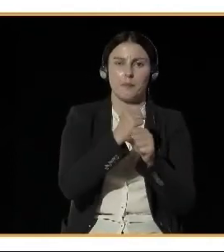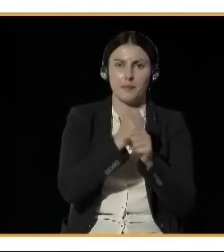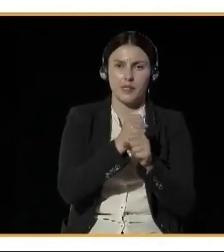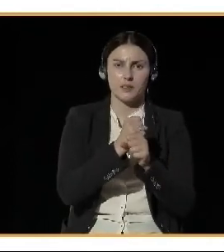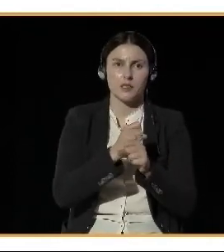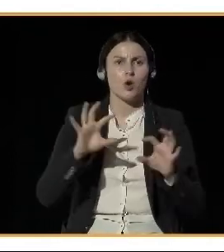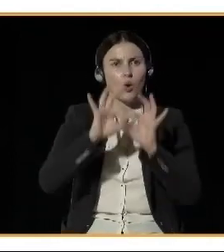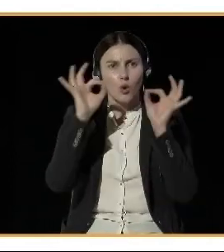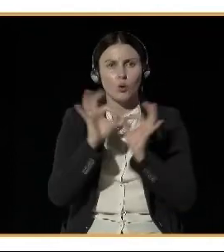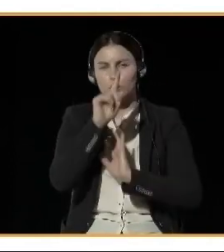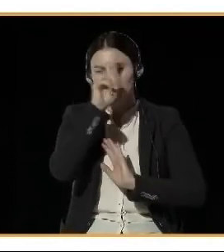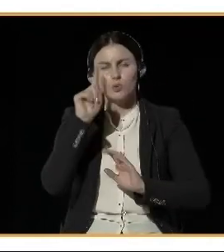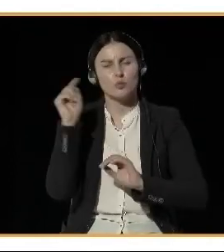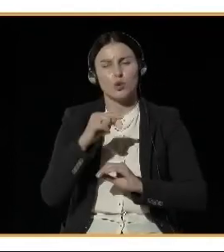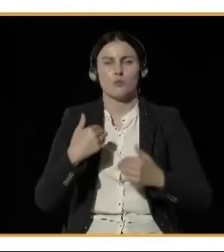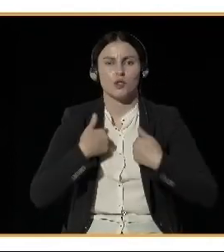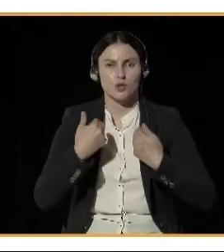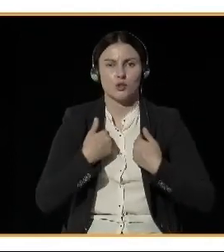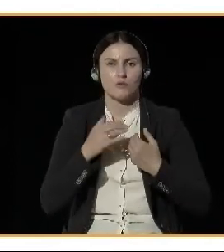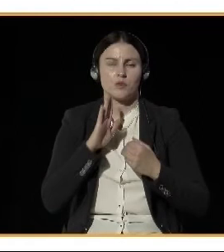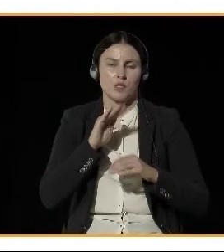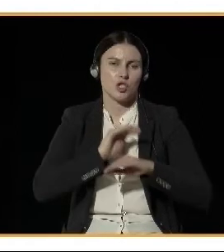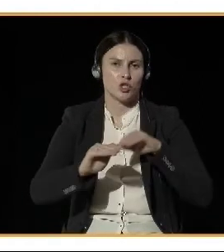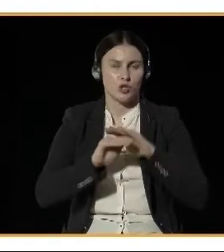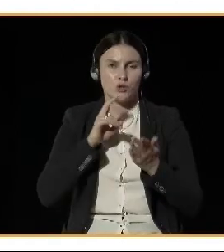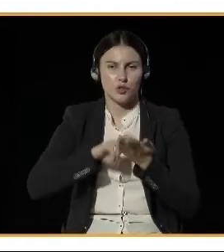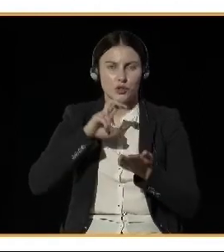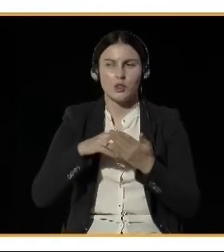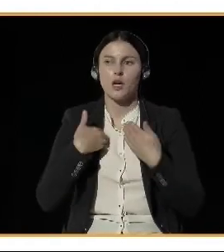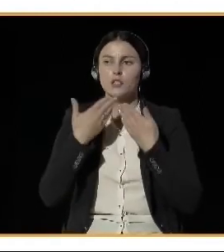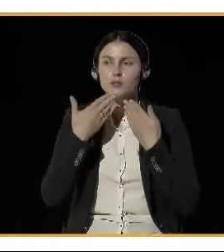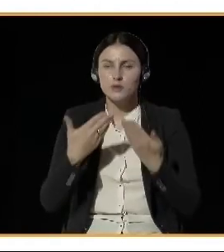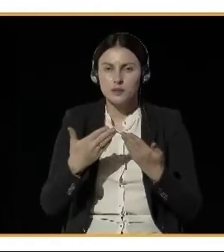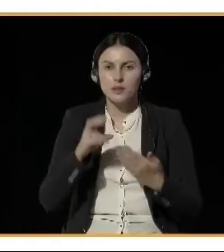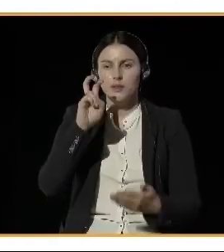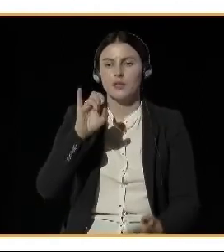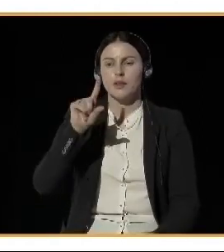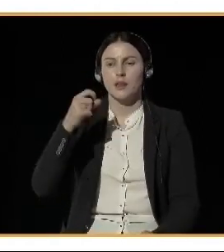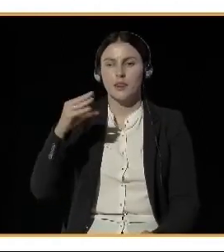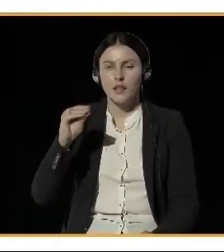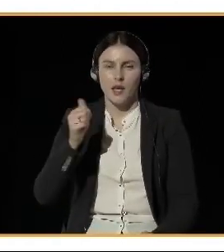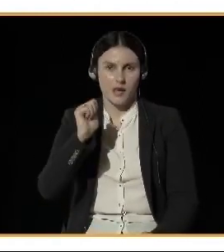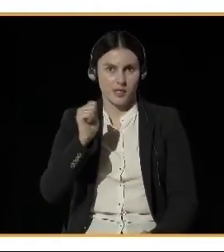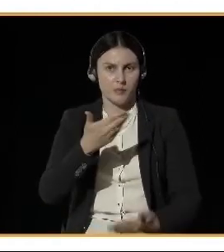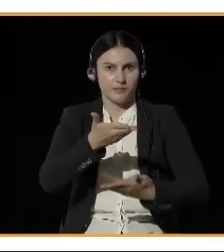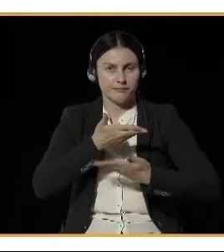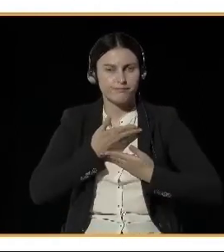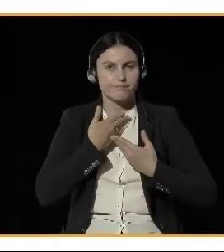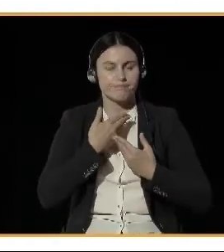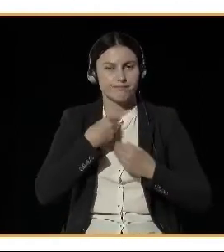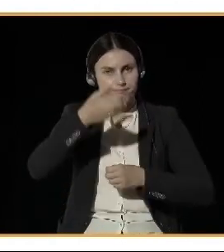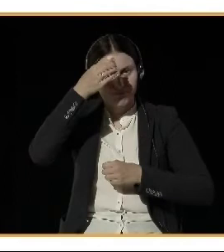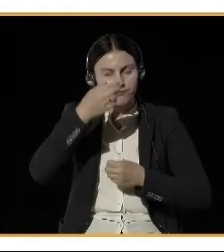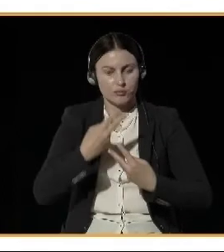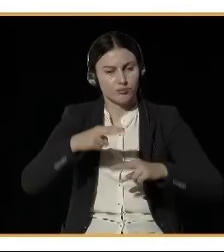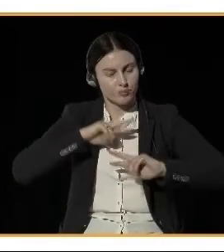our experts, Maria and Hilda, who shared with us their great expertise, and